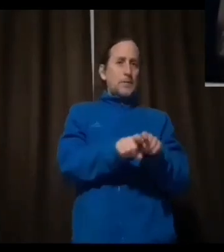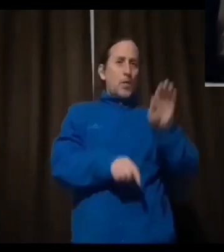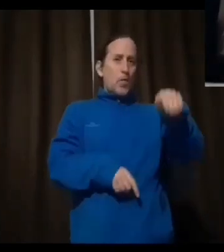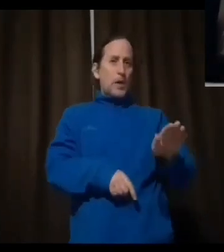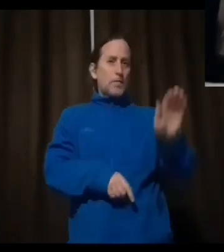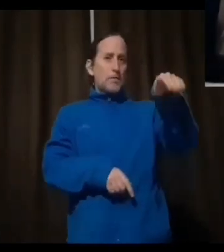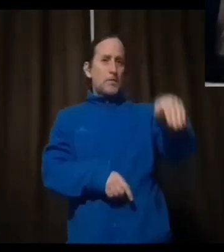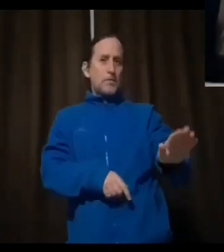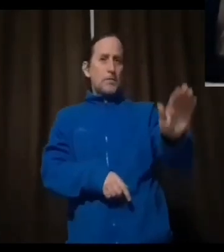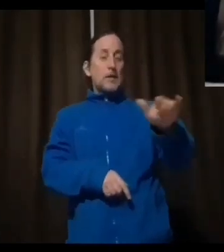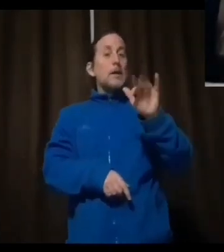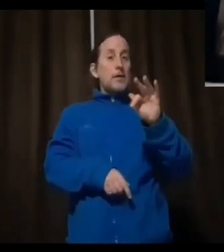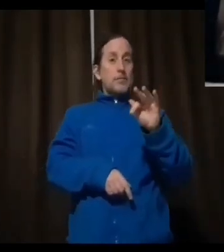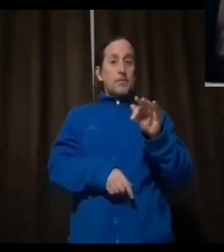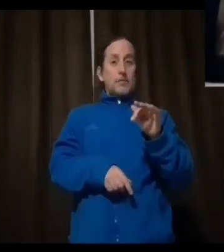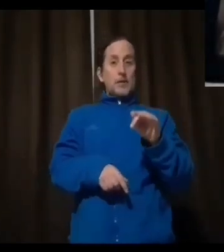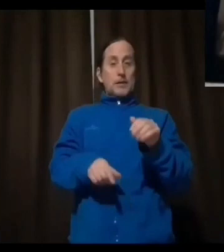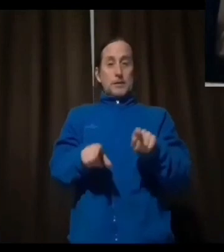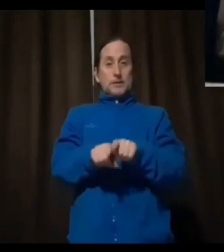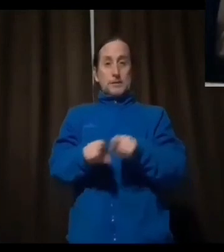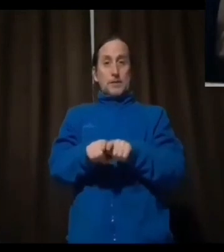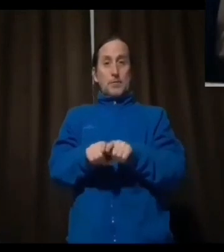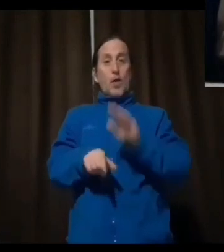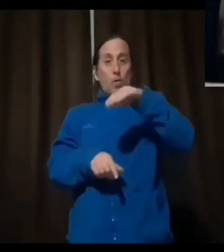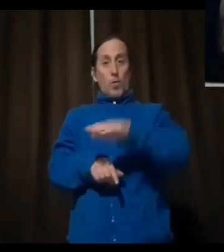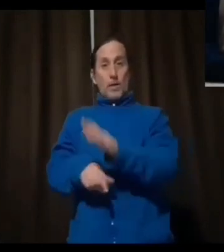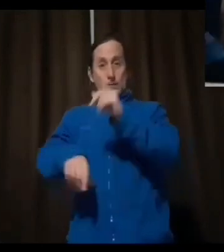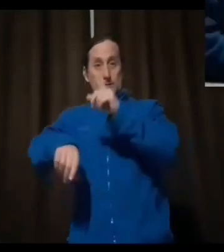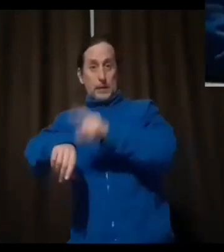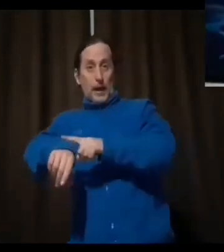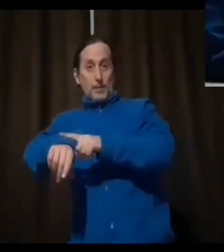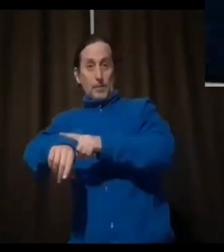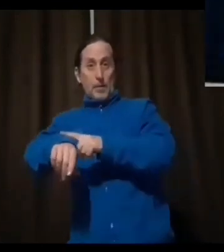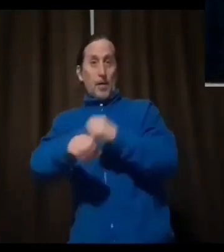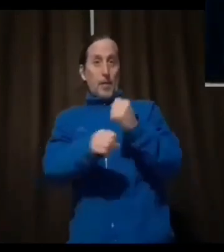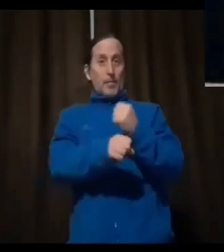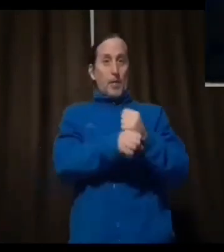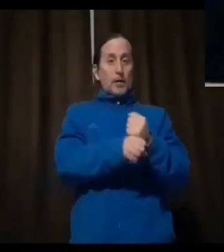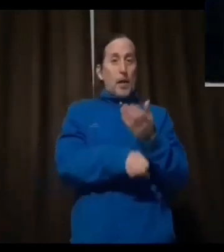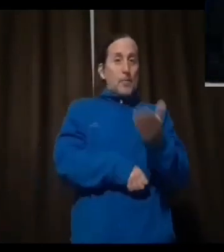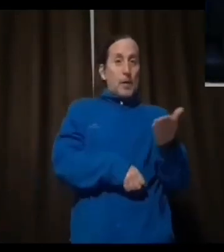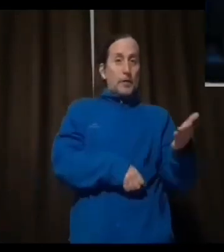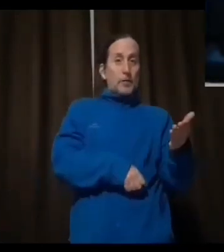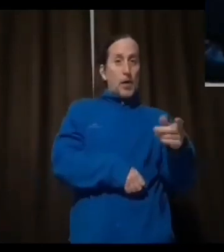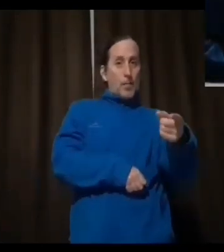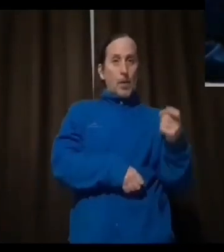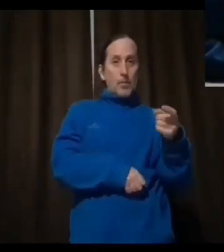which way, it leaves a mark in matter like a particle would. And I'm going to explain